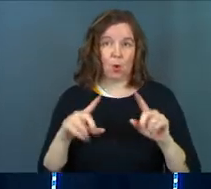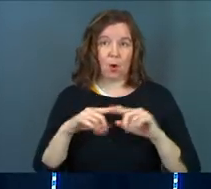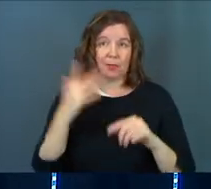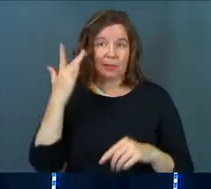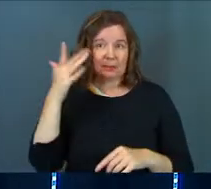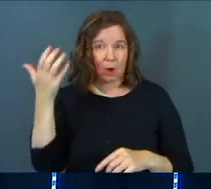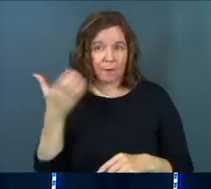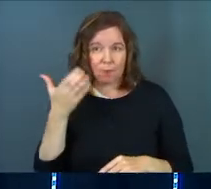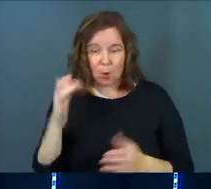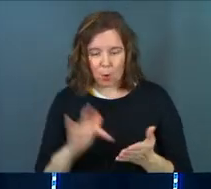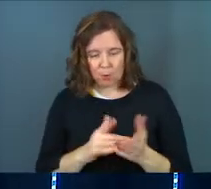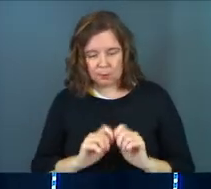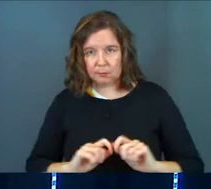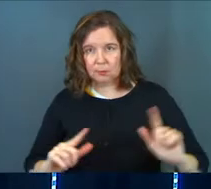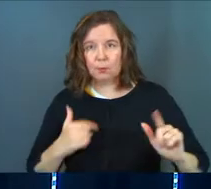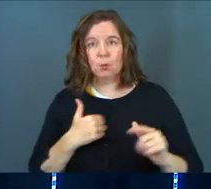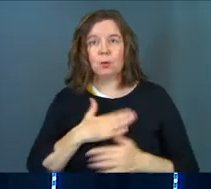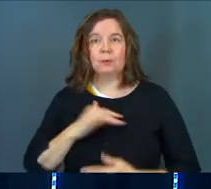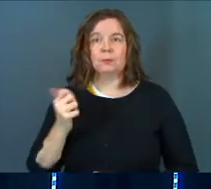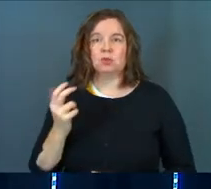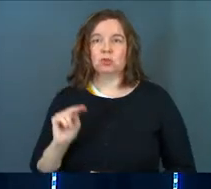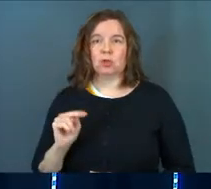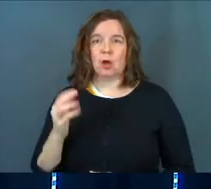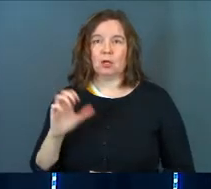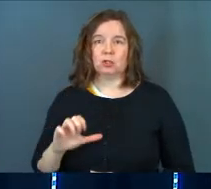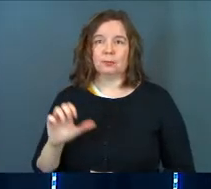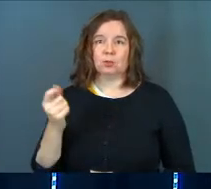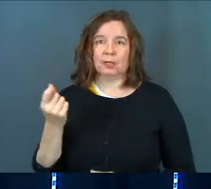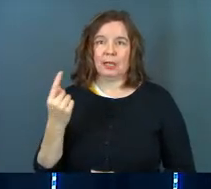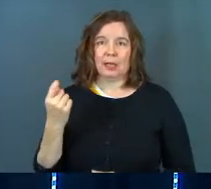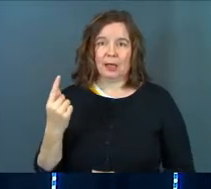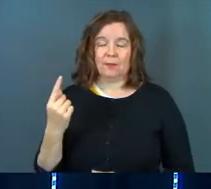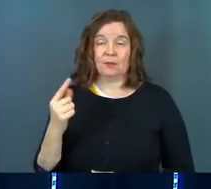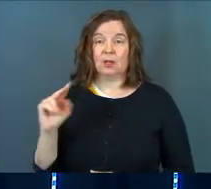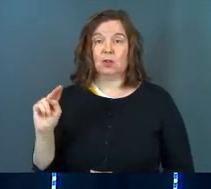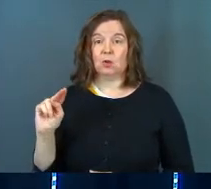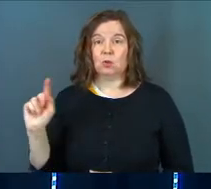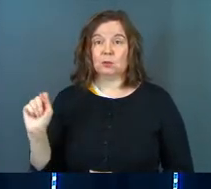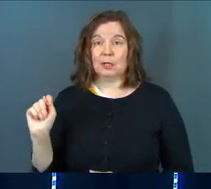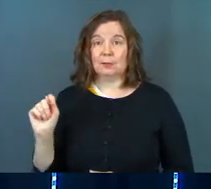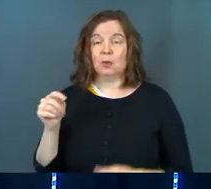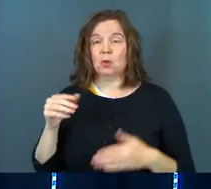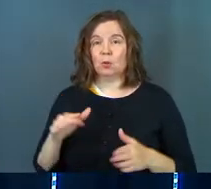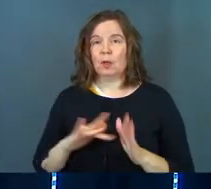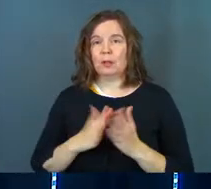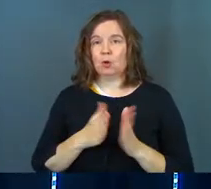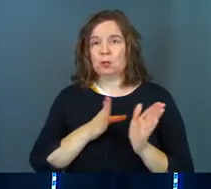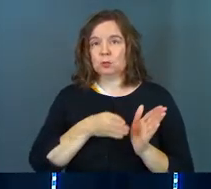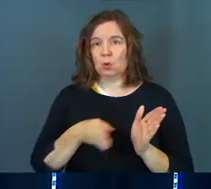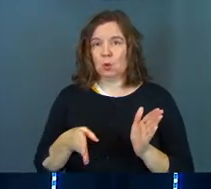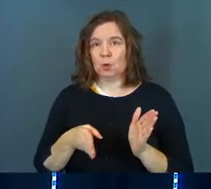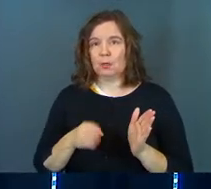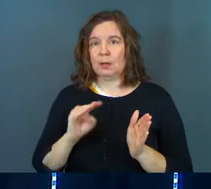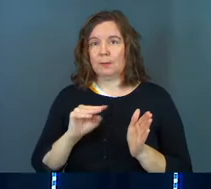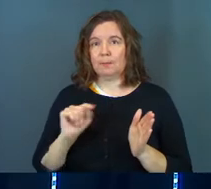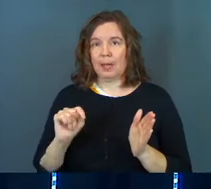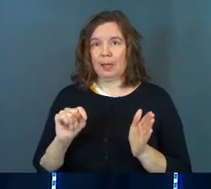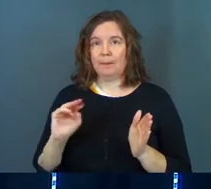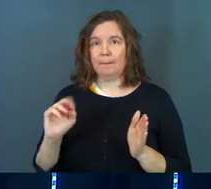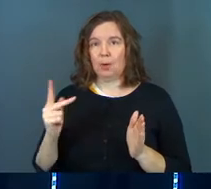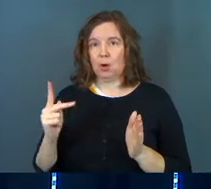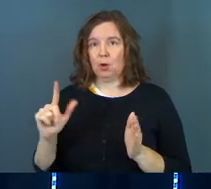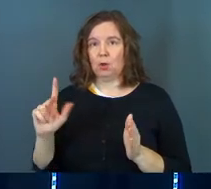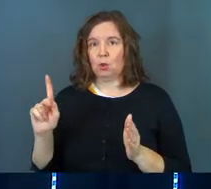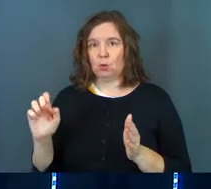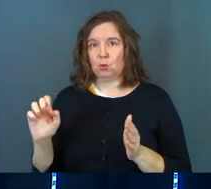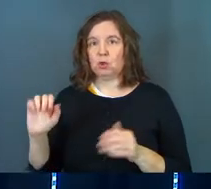on your smartphone. But we're going to be in John chapter 11. If you go to the New Testament, the way the books are organized, it's going to be Matthew, Mark,